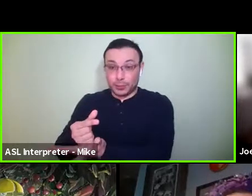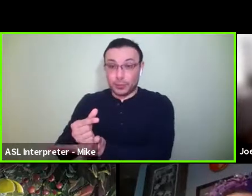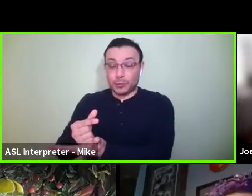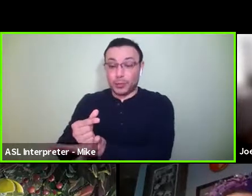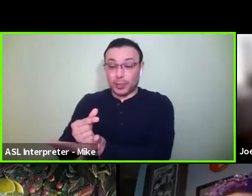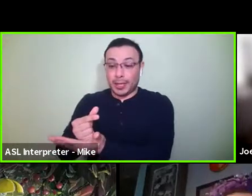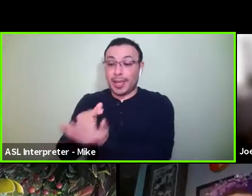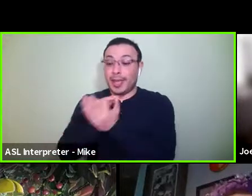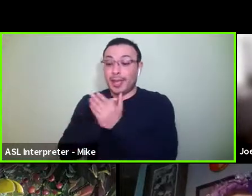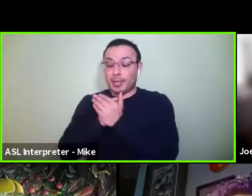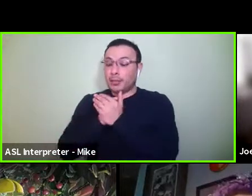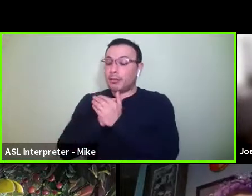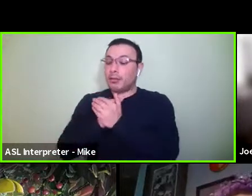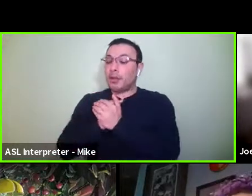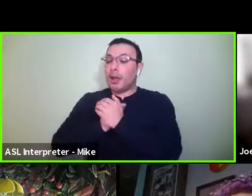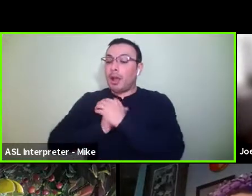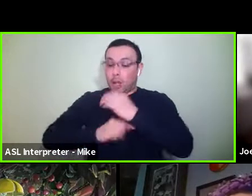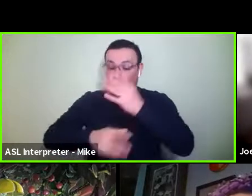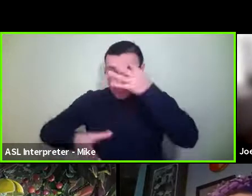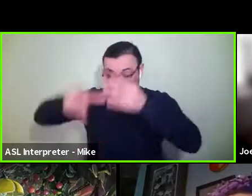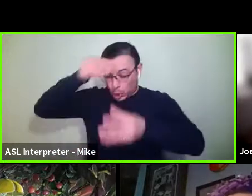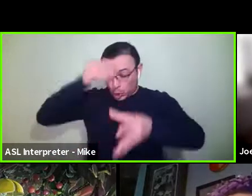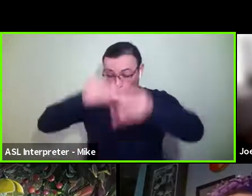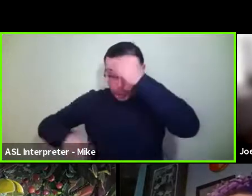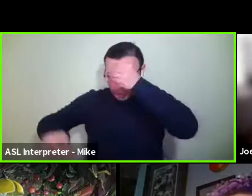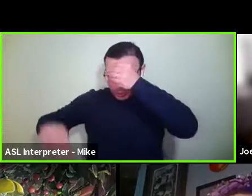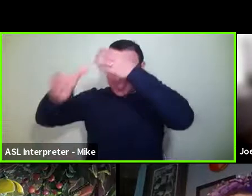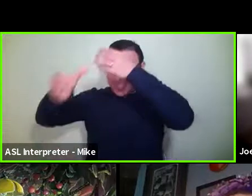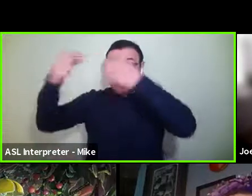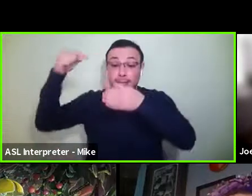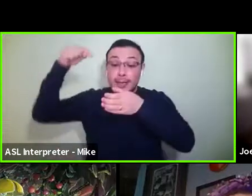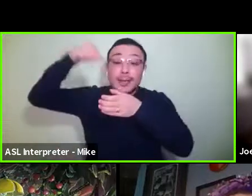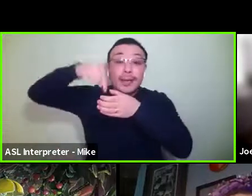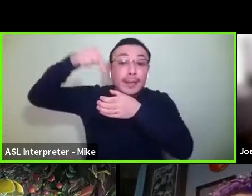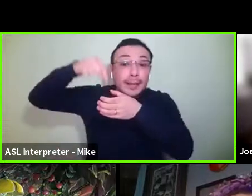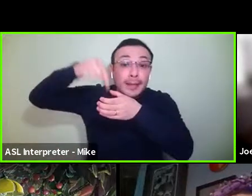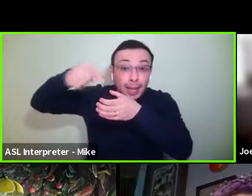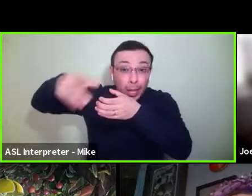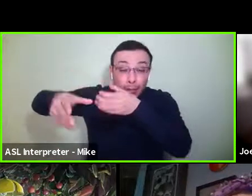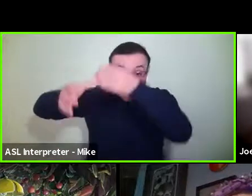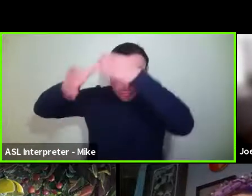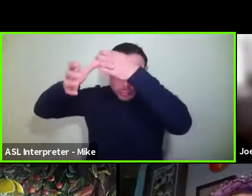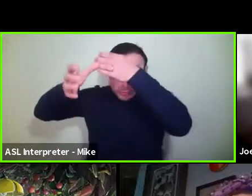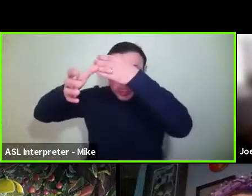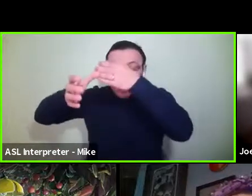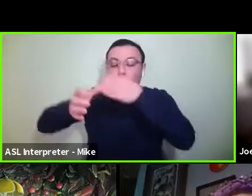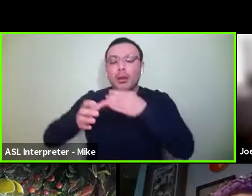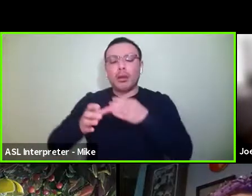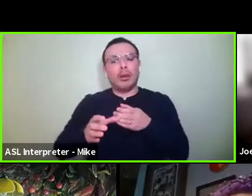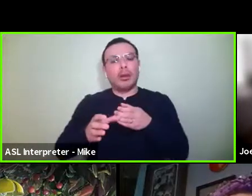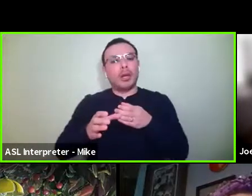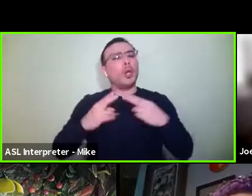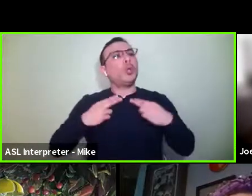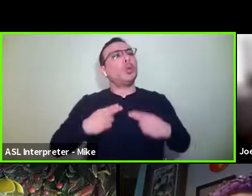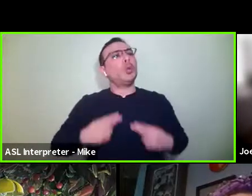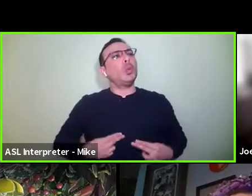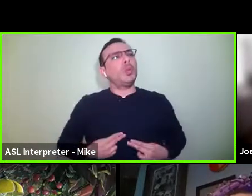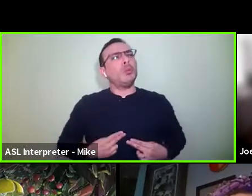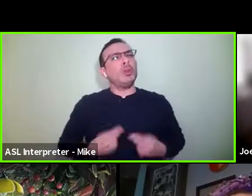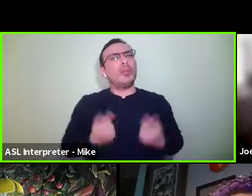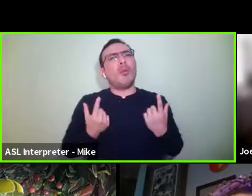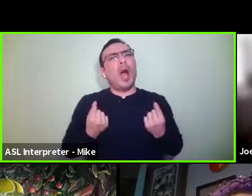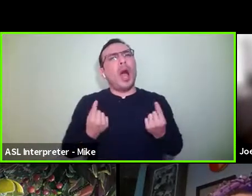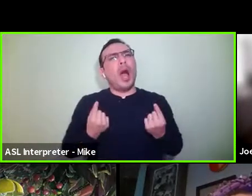human being, what it means to be a human being relative to other life forms on the